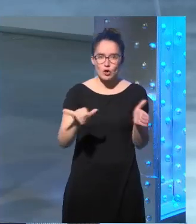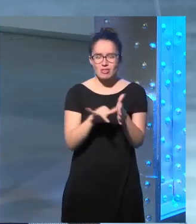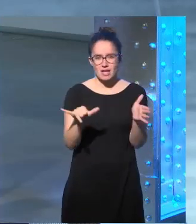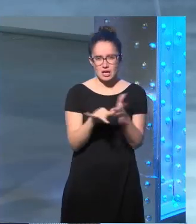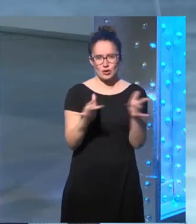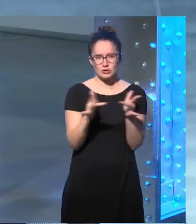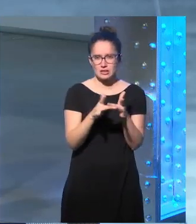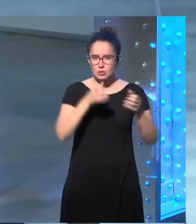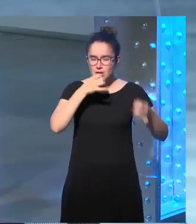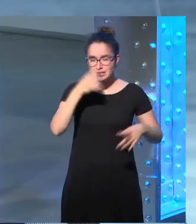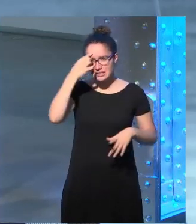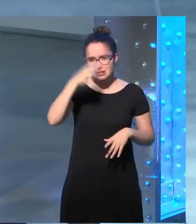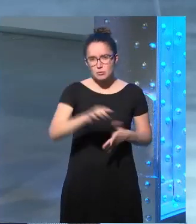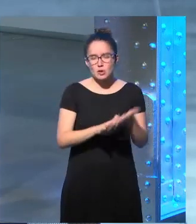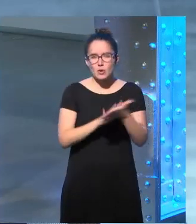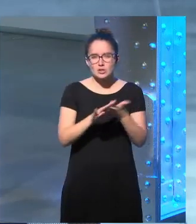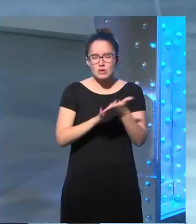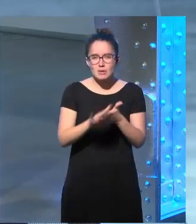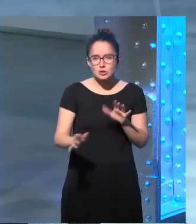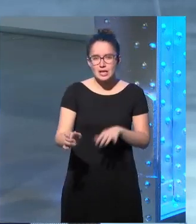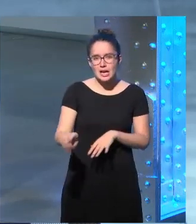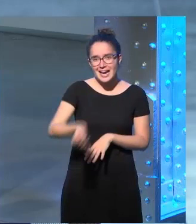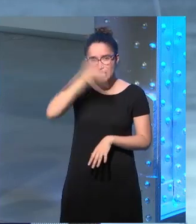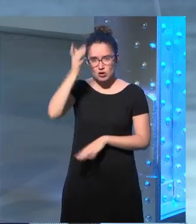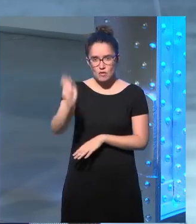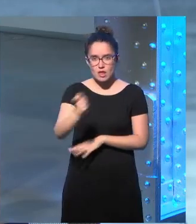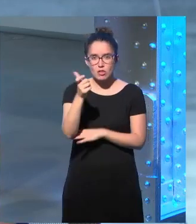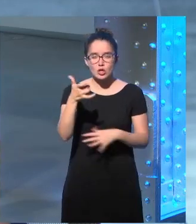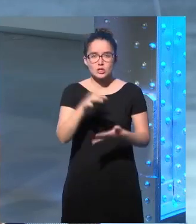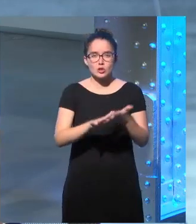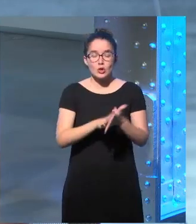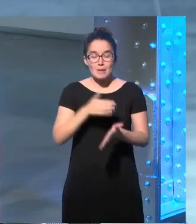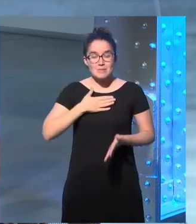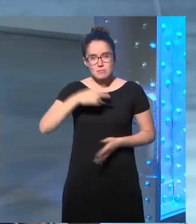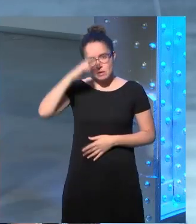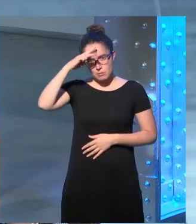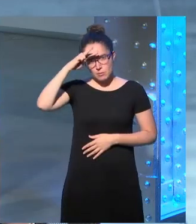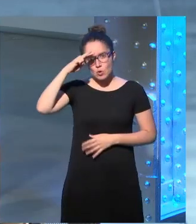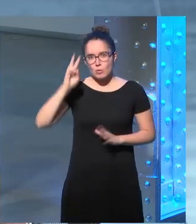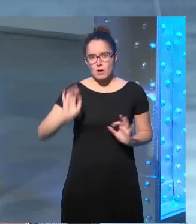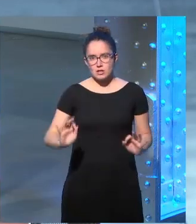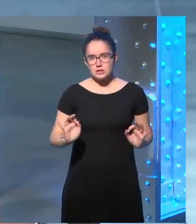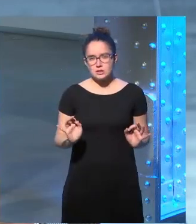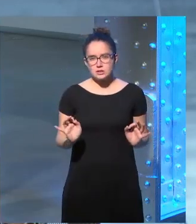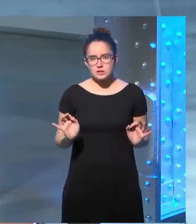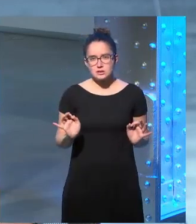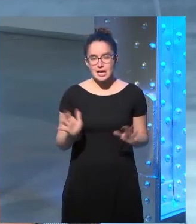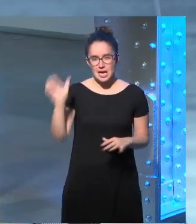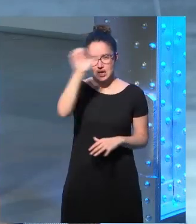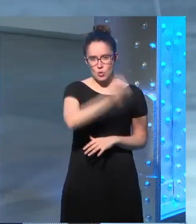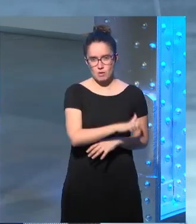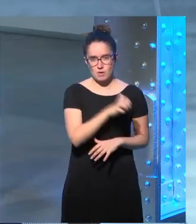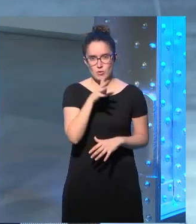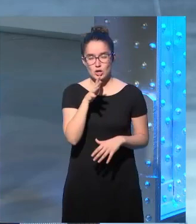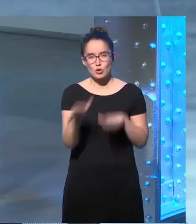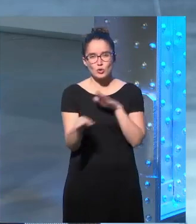gap between the office tower and themselves. And we know that when we talk about innovation, that's